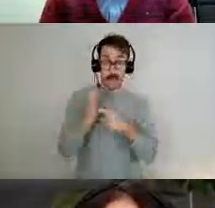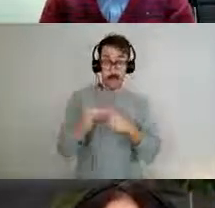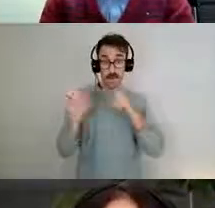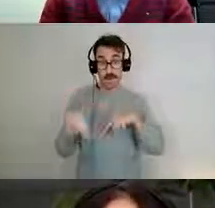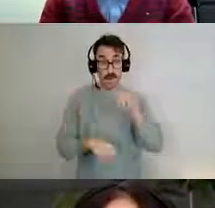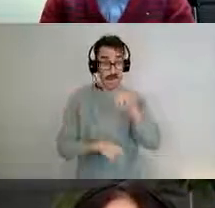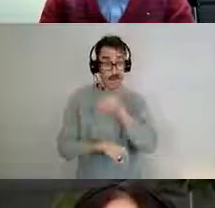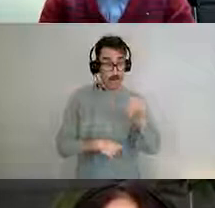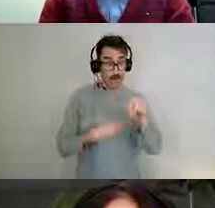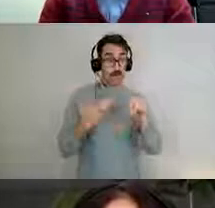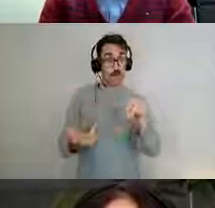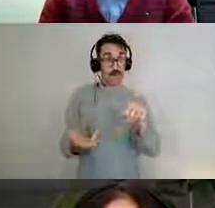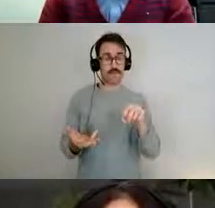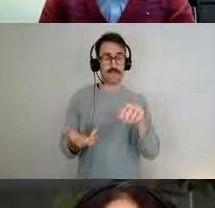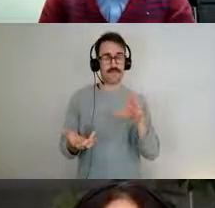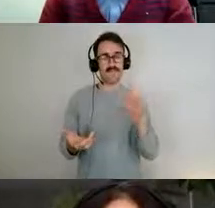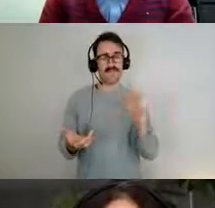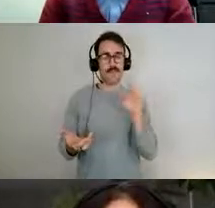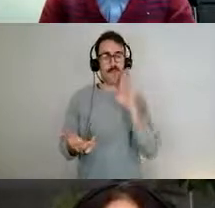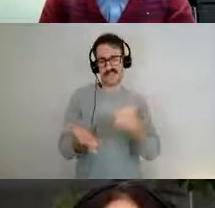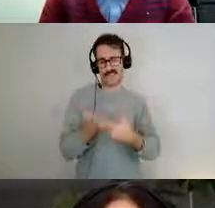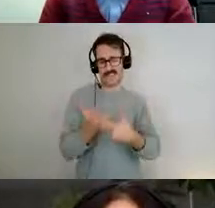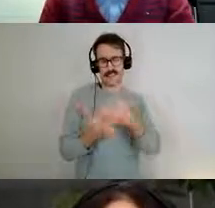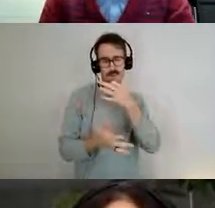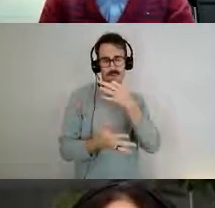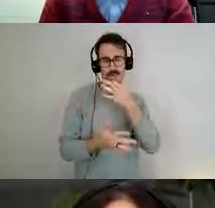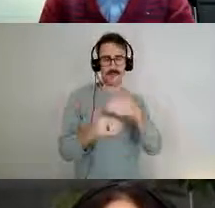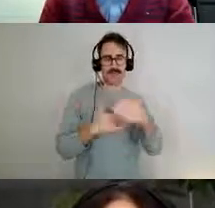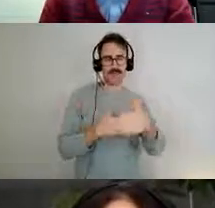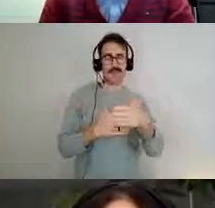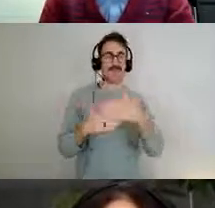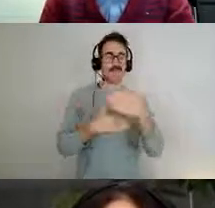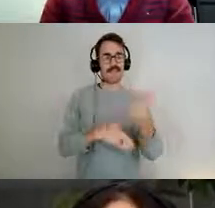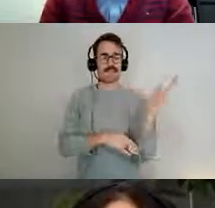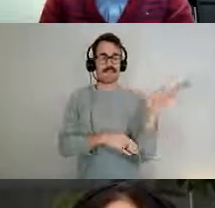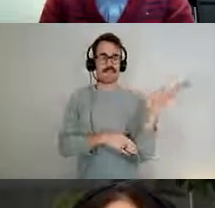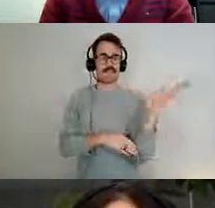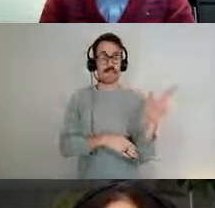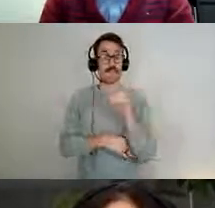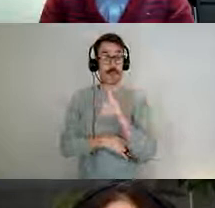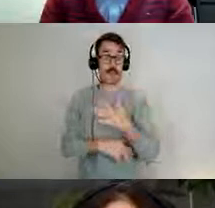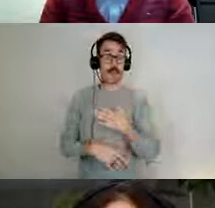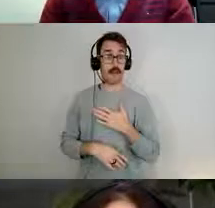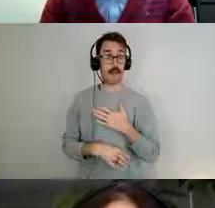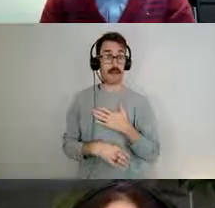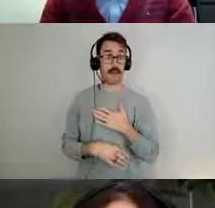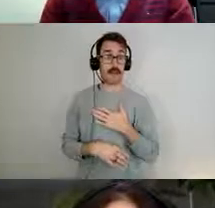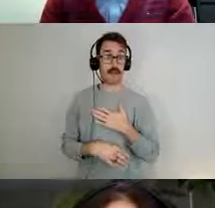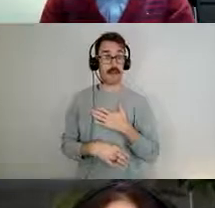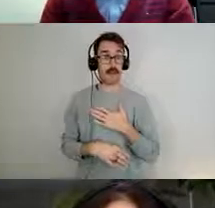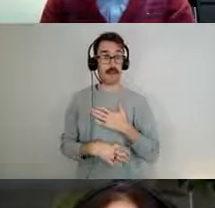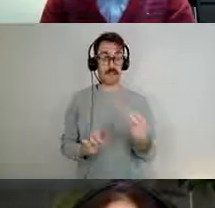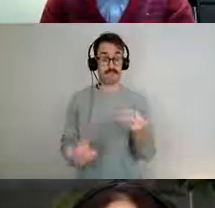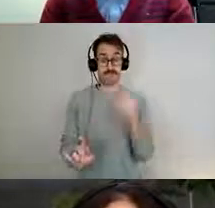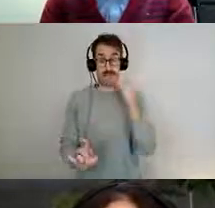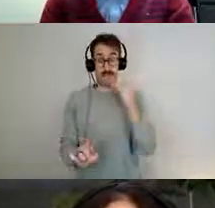not, we'll talk about it a little bit with the next talk, but pretty much if it's in a nursing home or